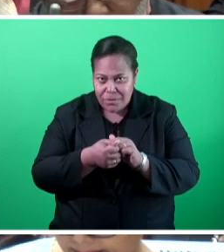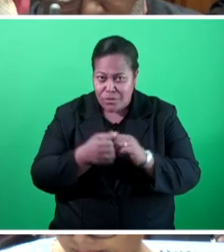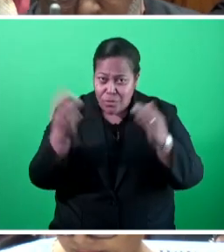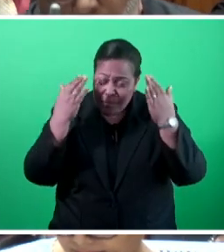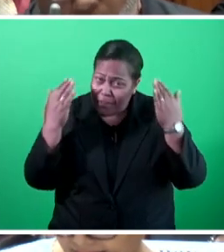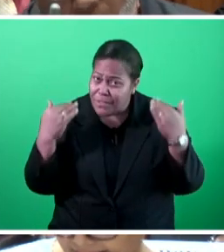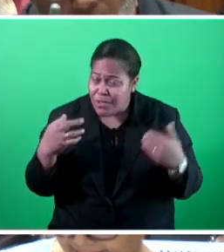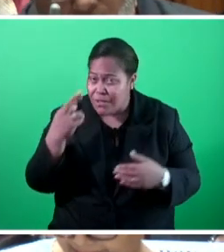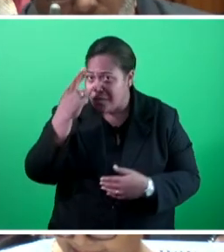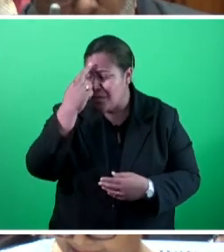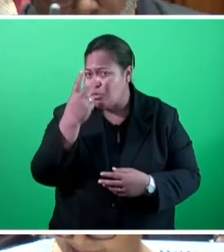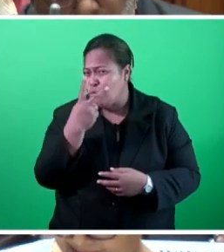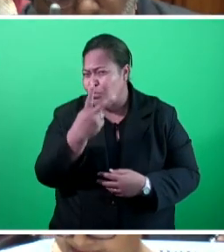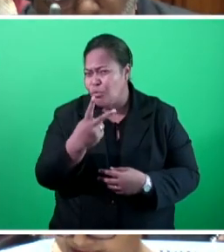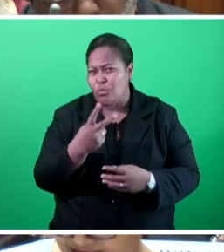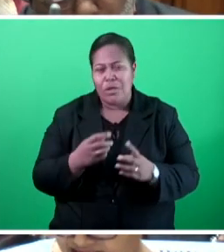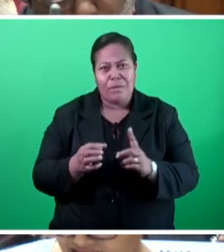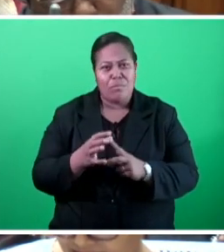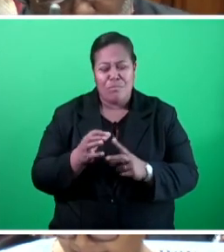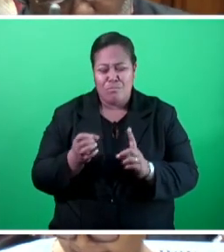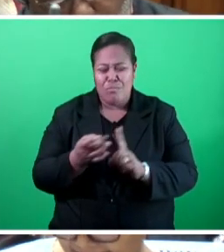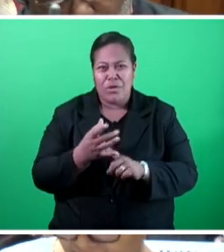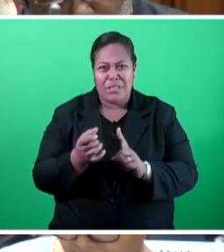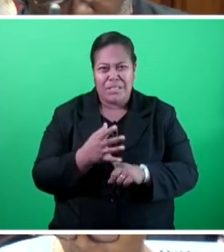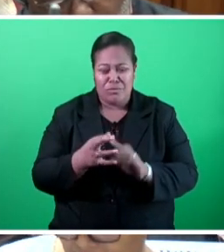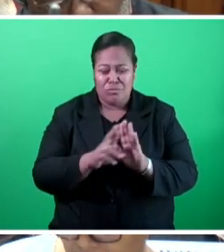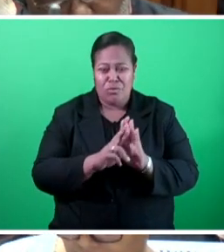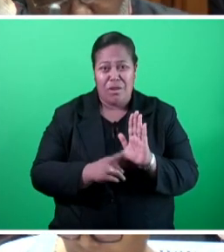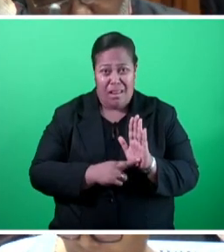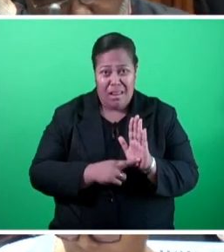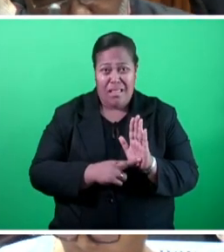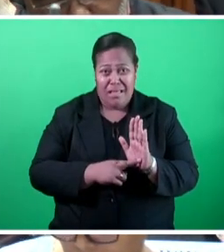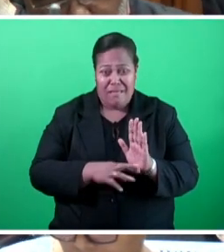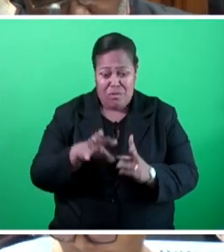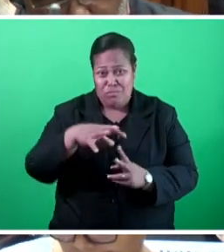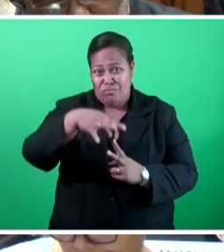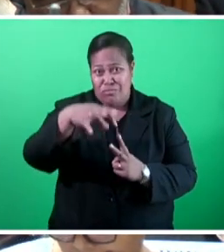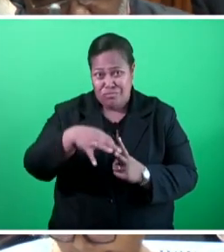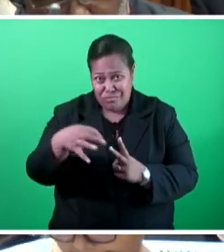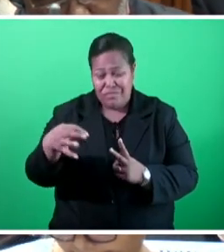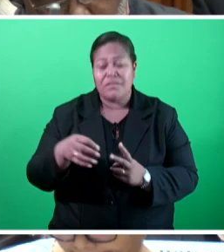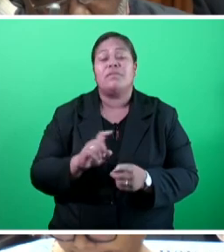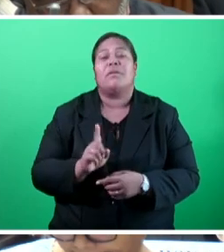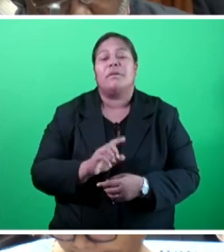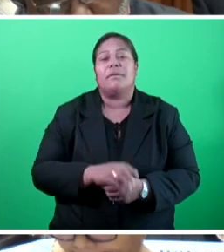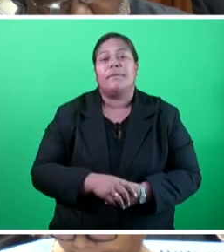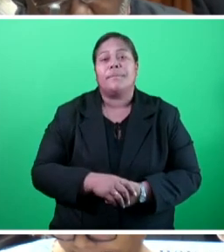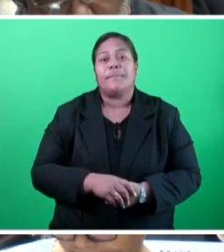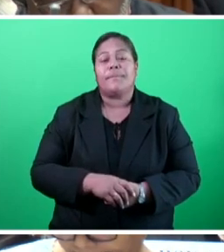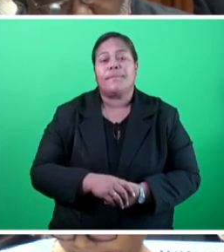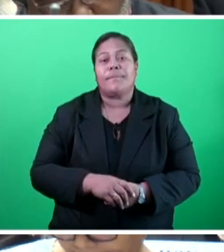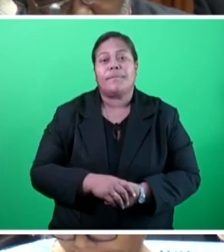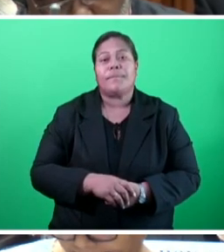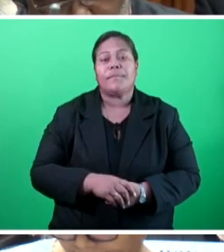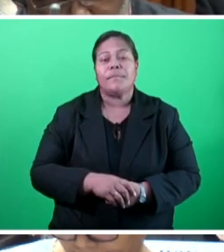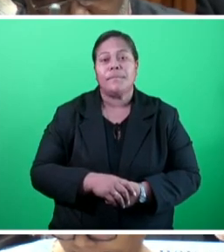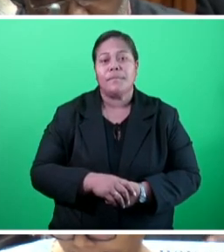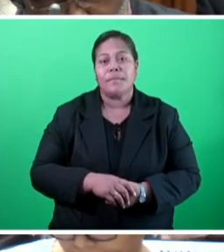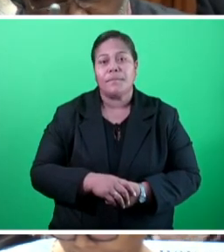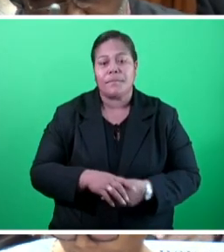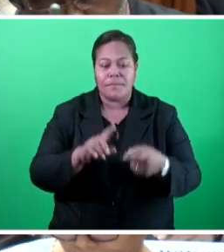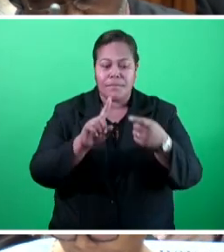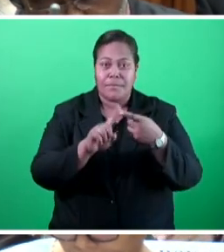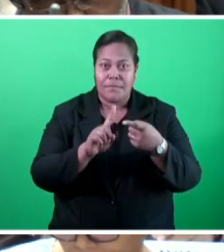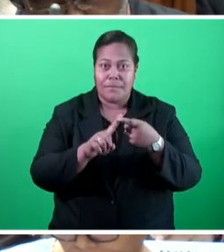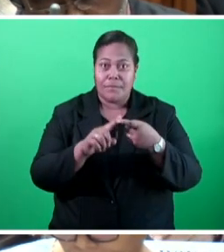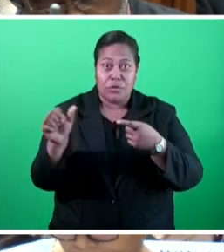very important principles for selection amongst the other requirements, but not limited to, was for applicants to be within the age